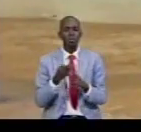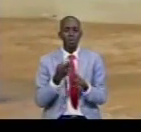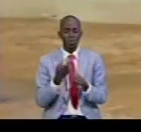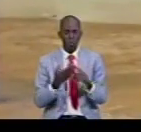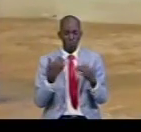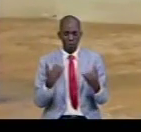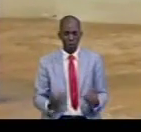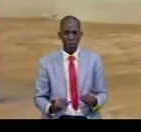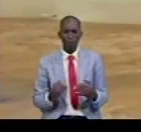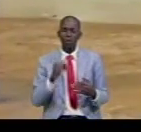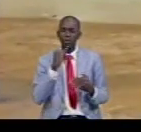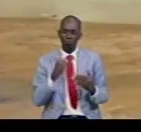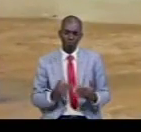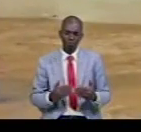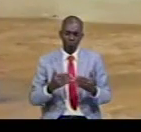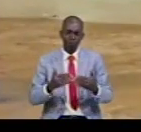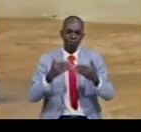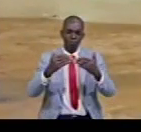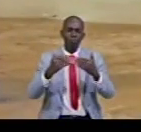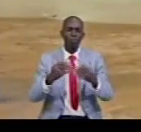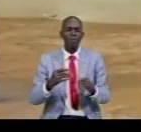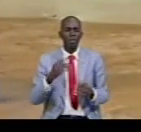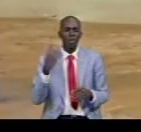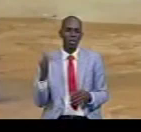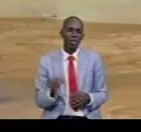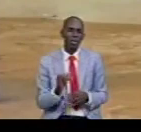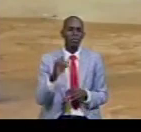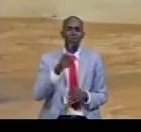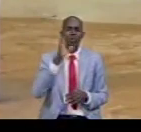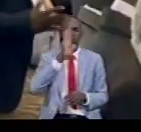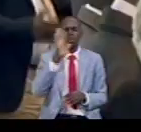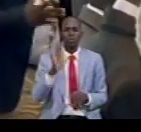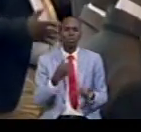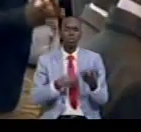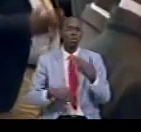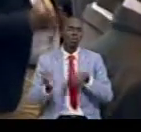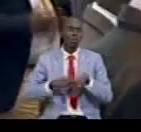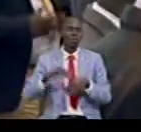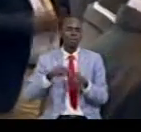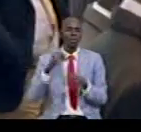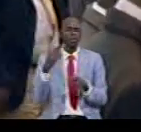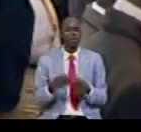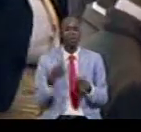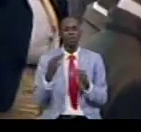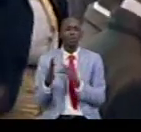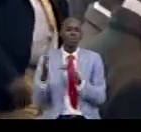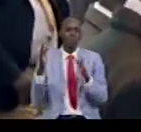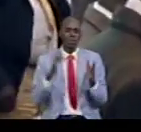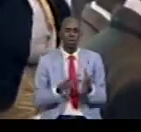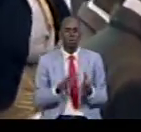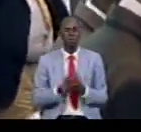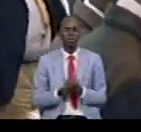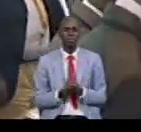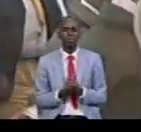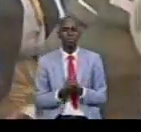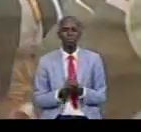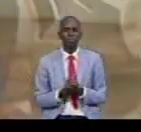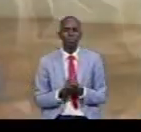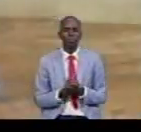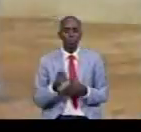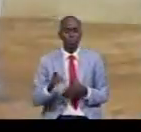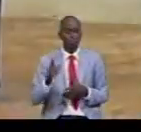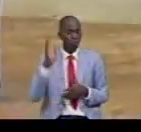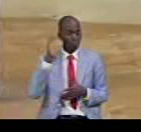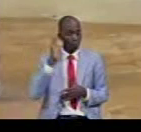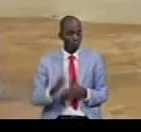forward ever for you. You will never return back in the name of Jesus. You will stand, you will serve the